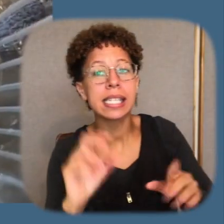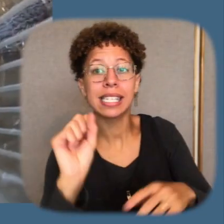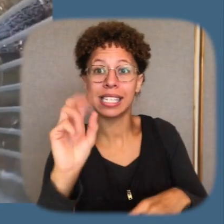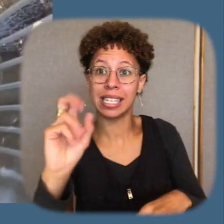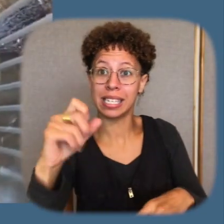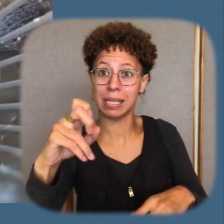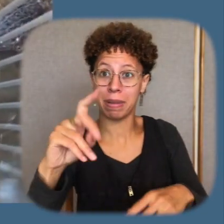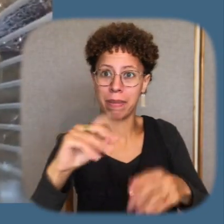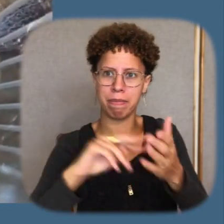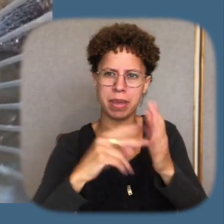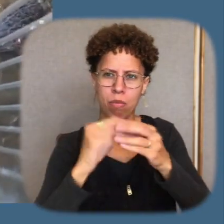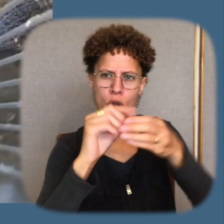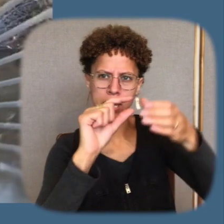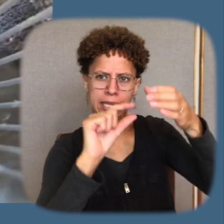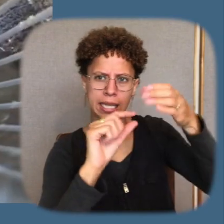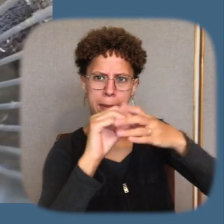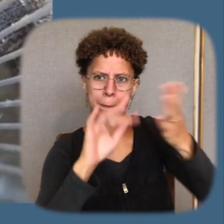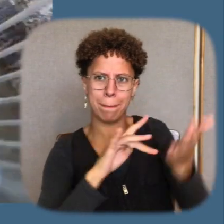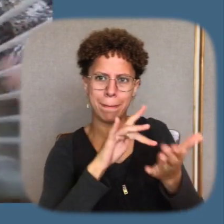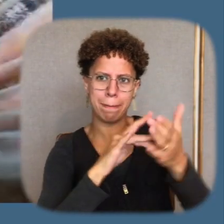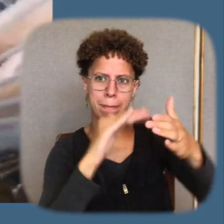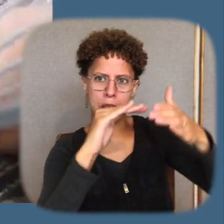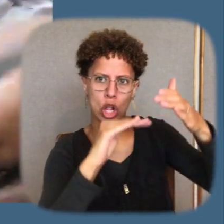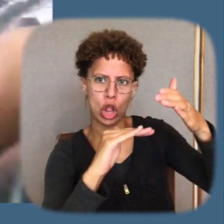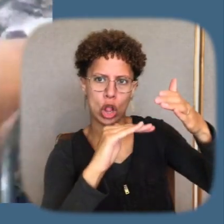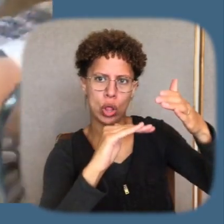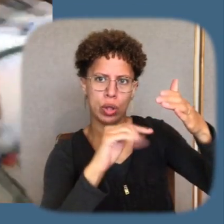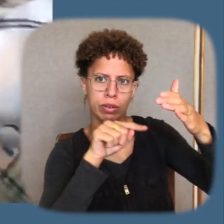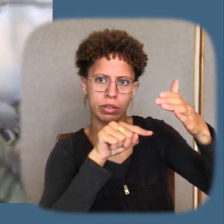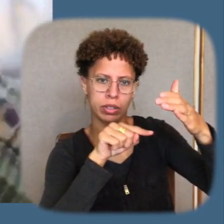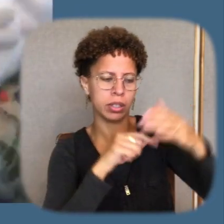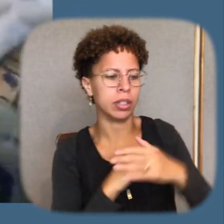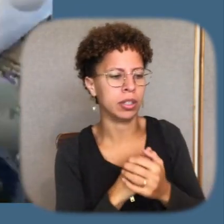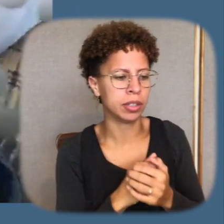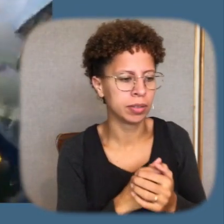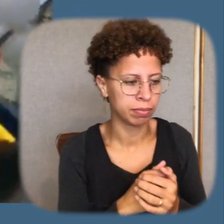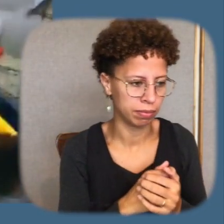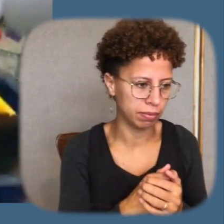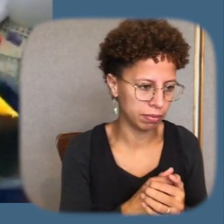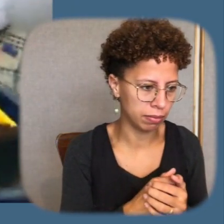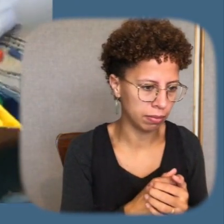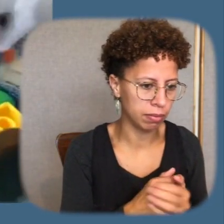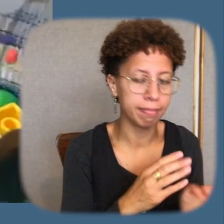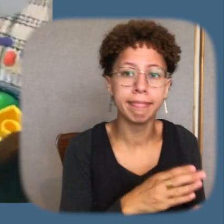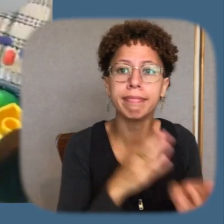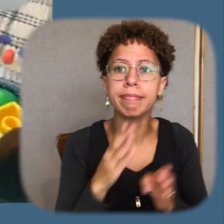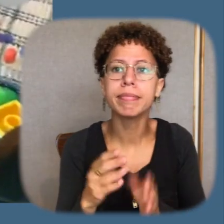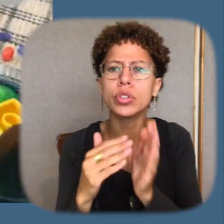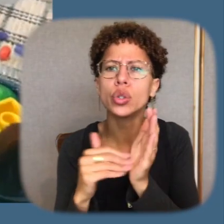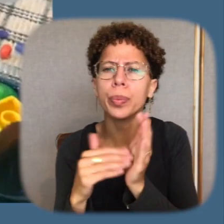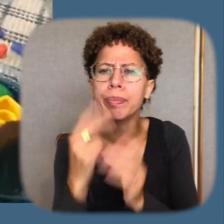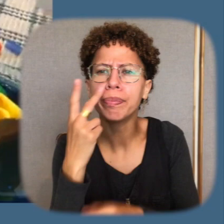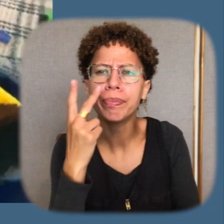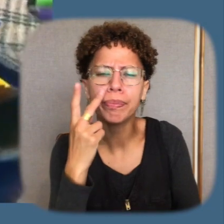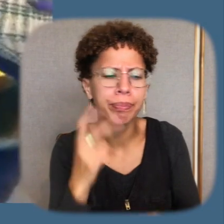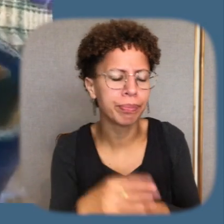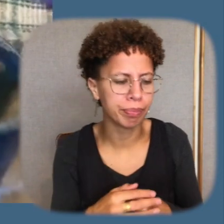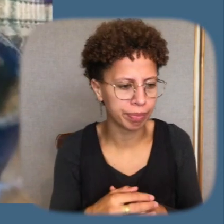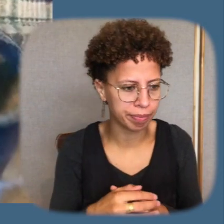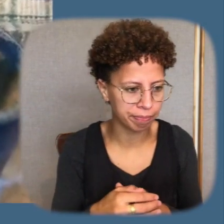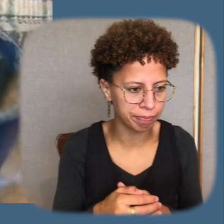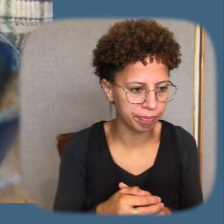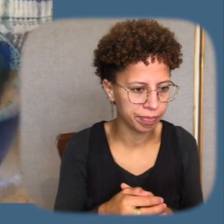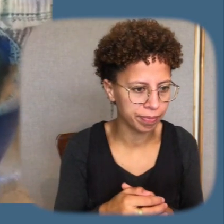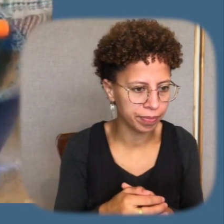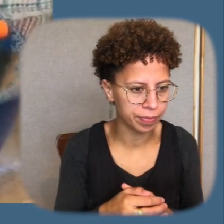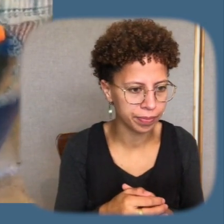in the middle. Wait, I think it's going to sink. Okay. Let's see. What about in the dish soap?